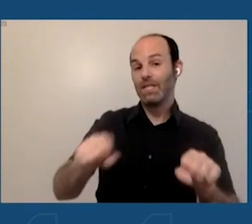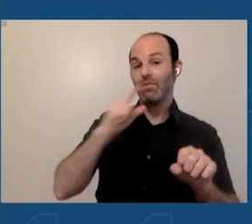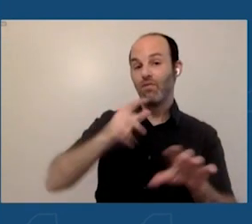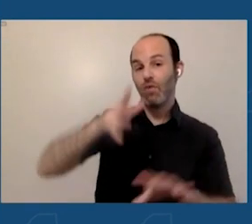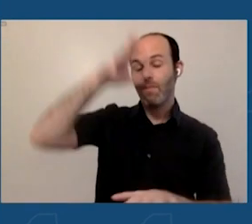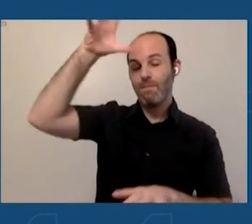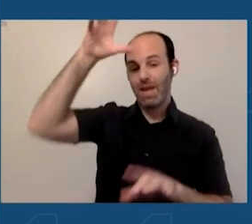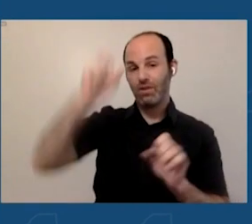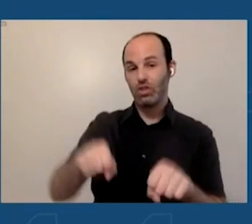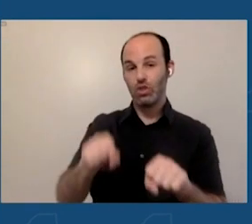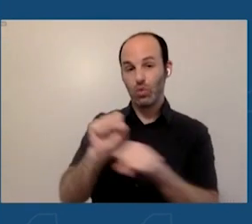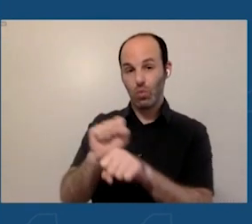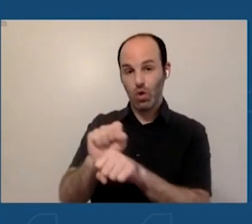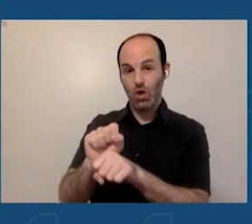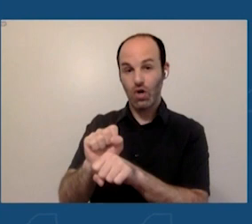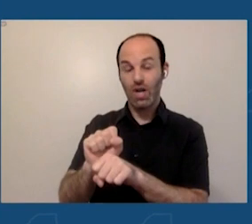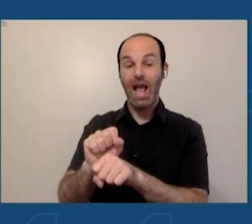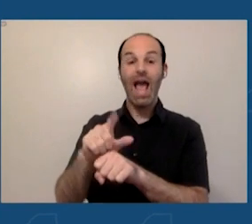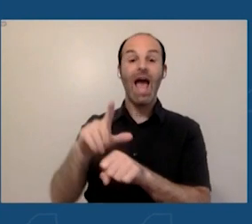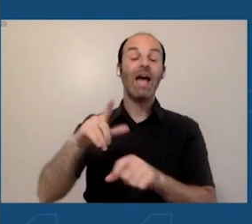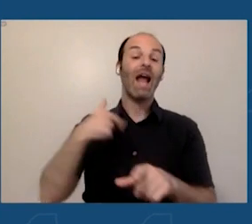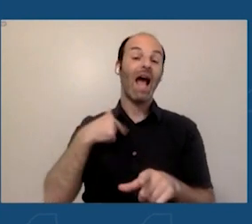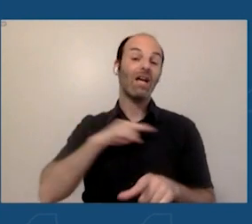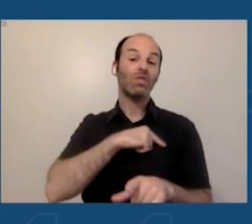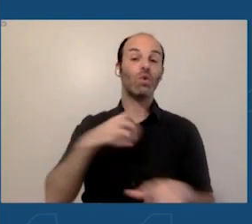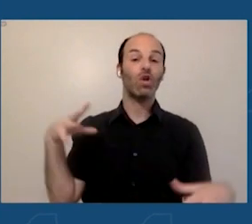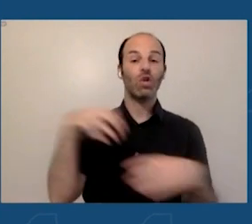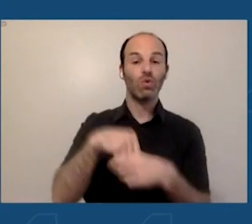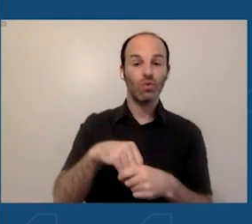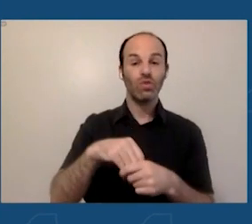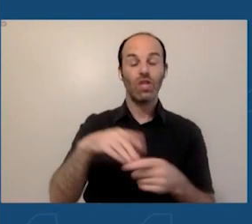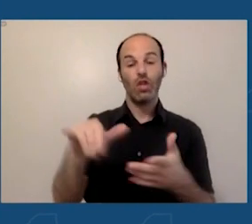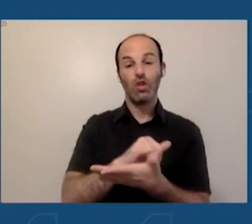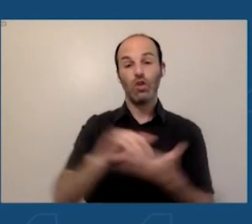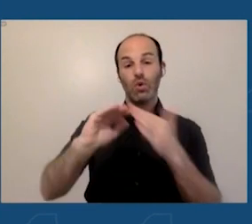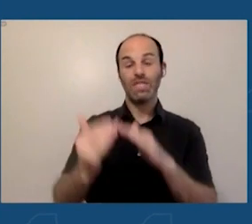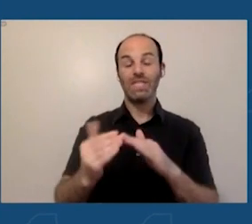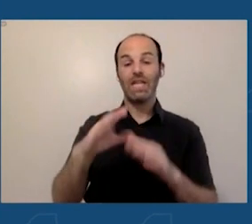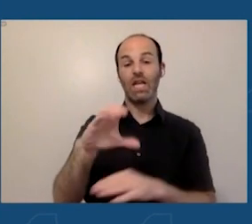City Consortium. We hear from parents